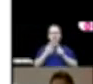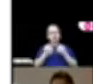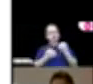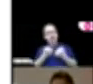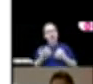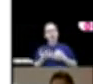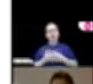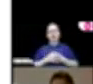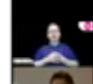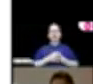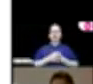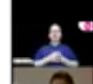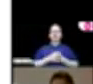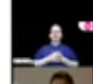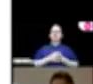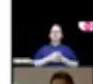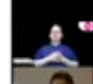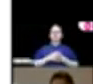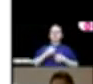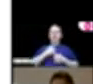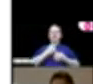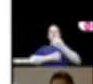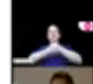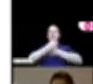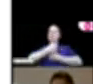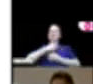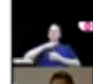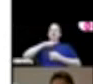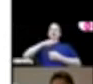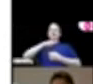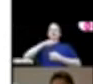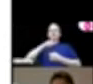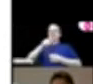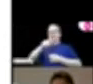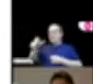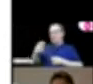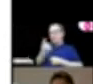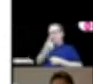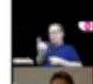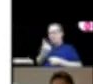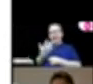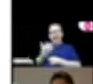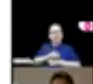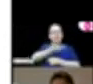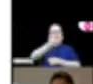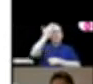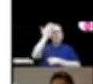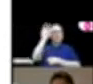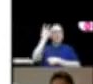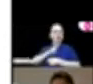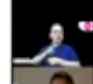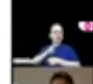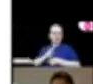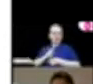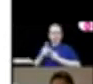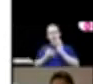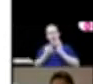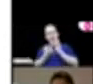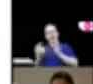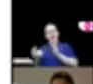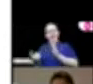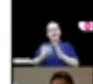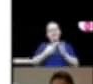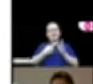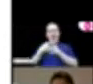always said that I've become a voice for the voiceless. I'm speaking on behalf of other asylum seekers on what